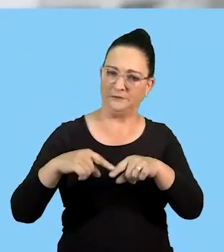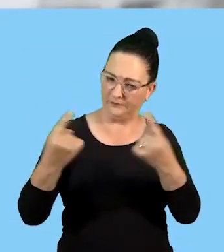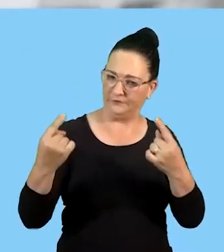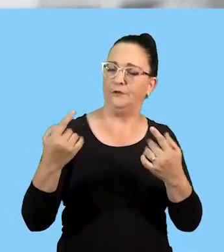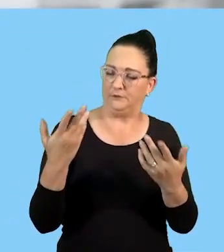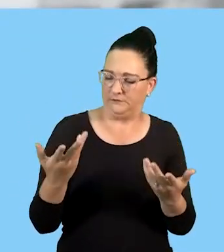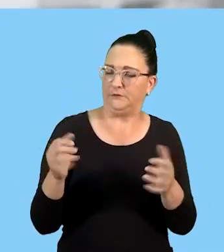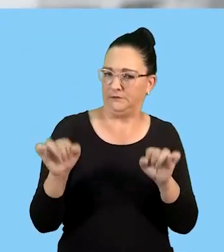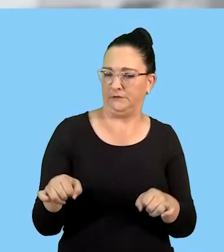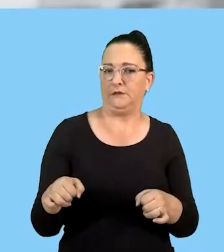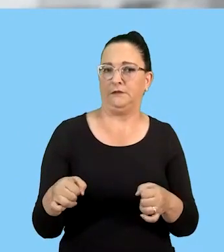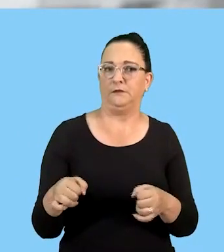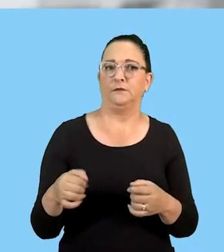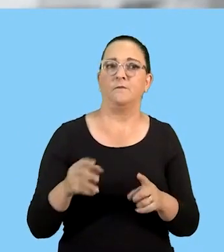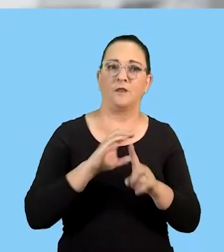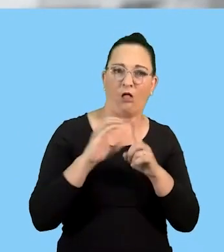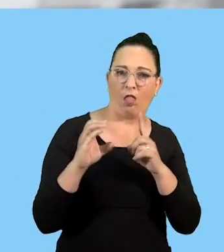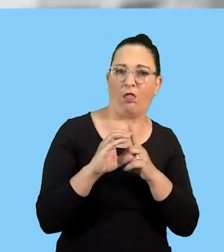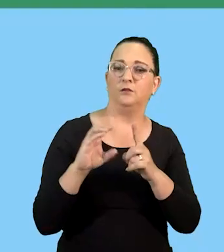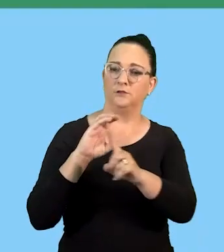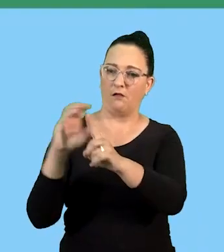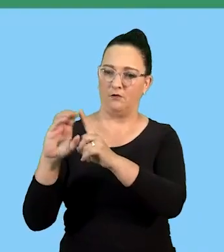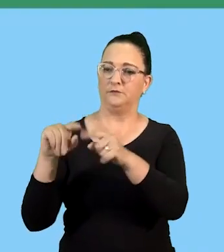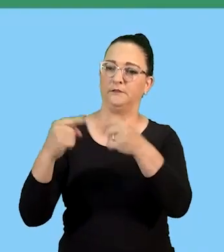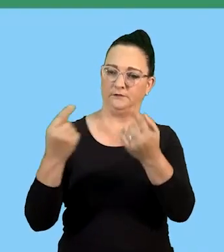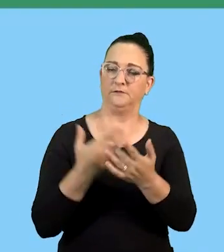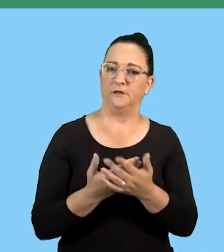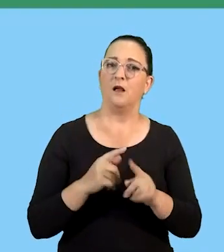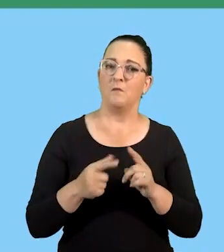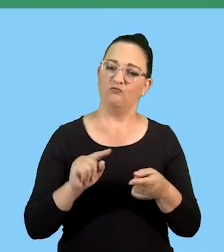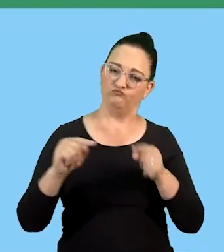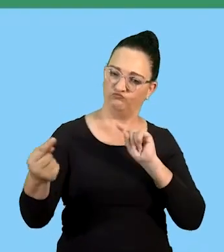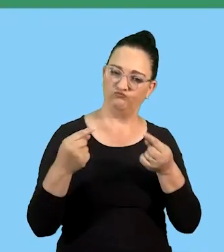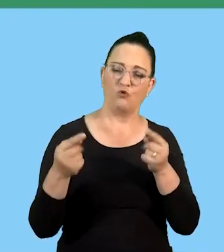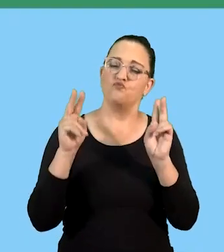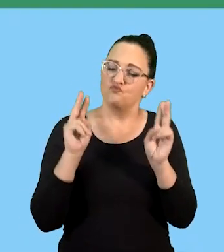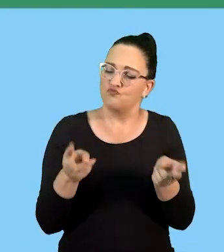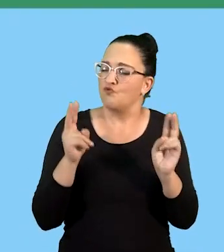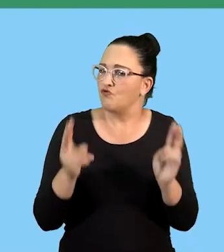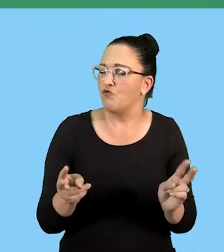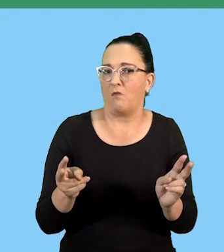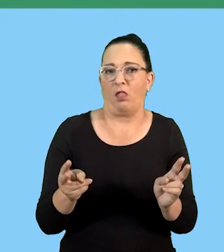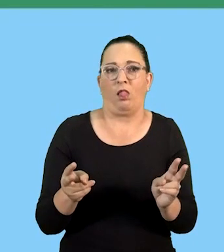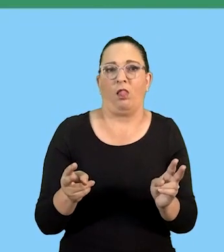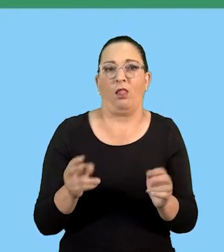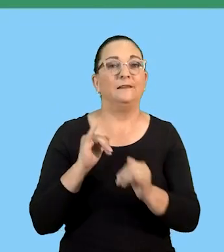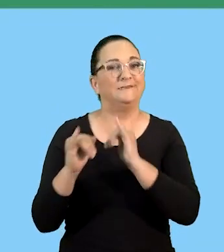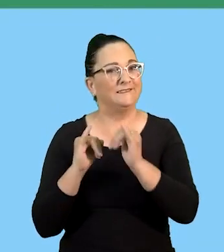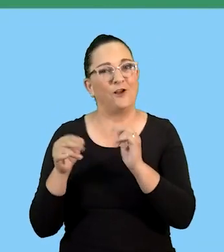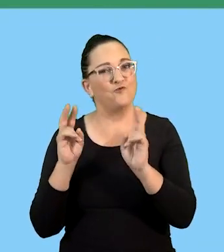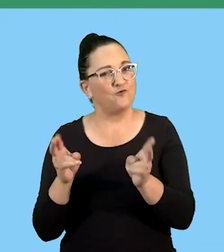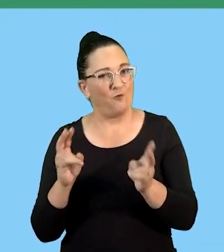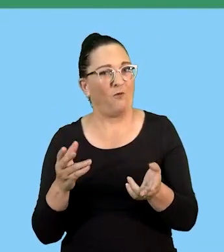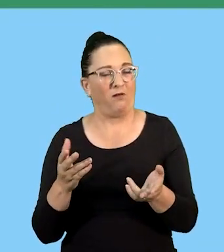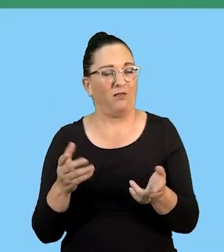that. So contemporary theory says it is based on a belief that conflict is a normal part of human interaction. Don't forget